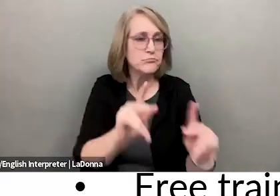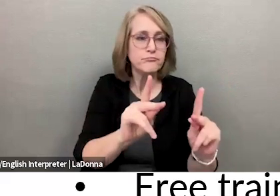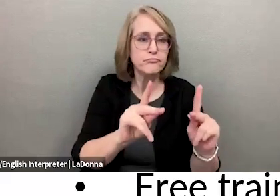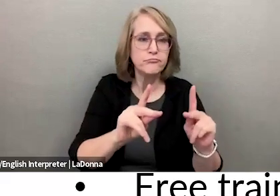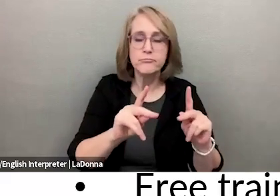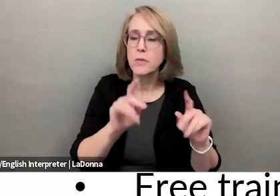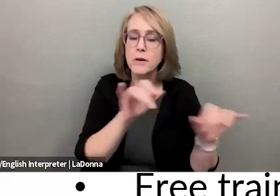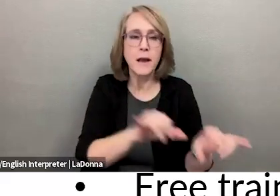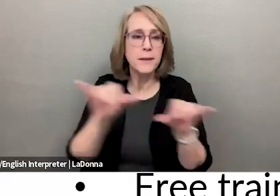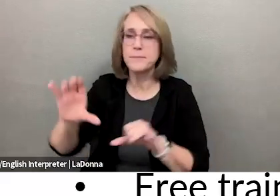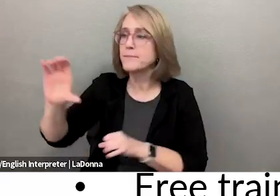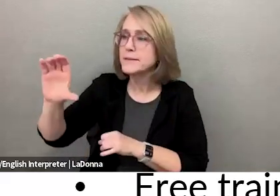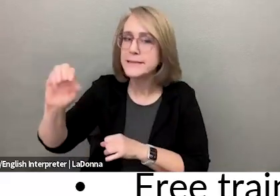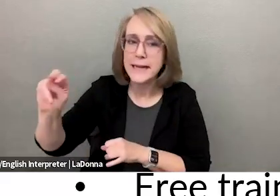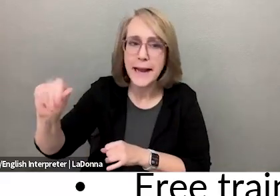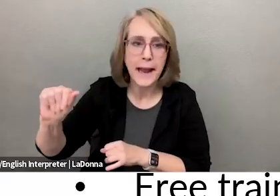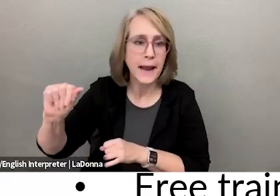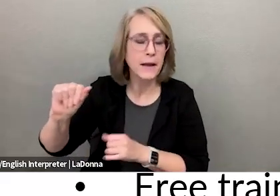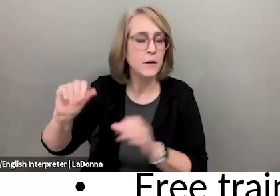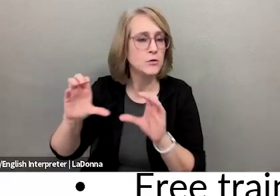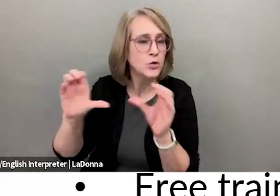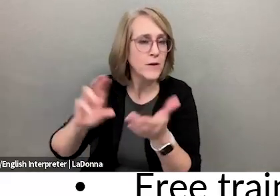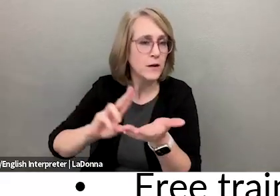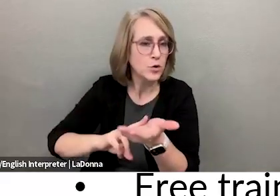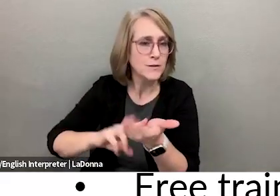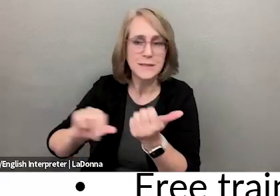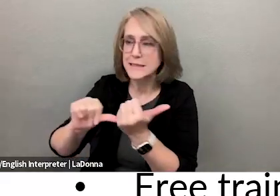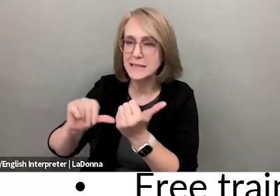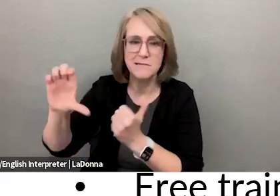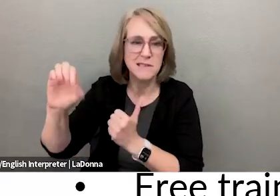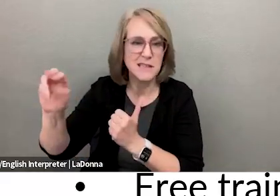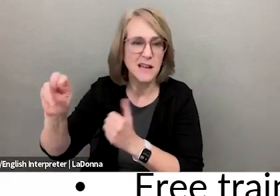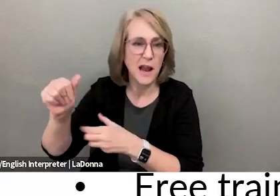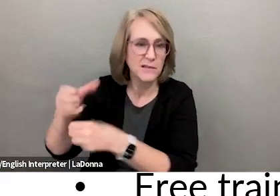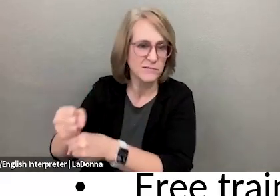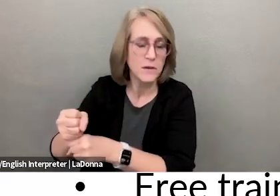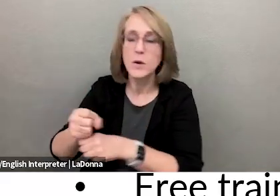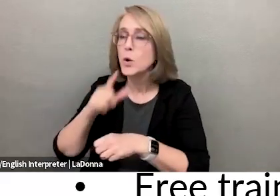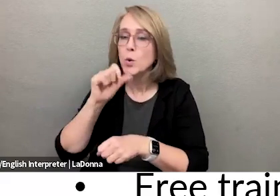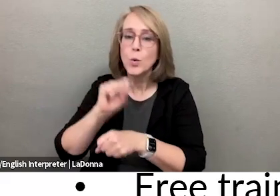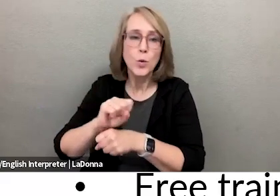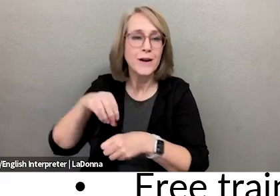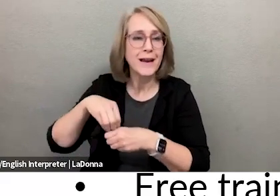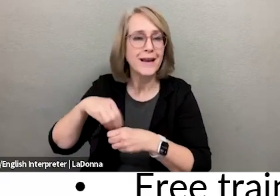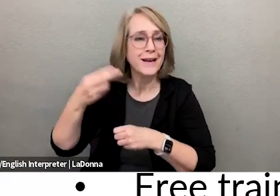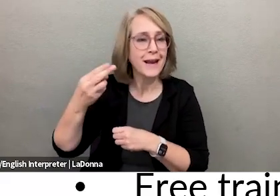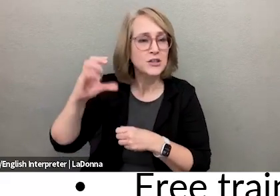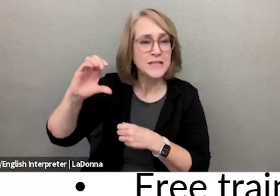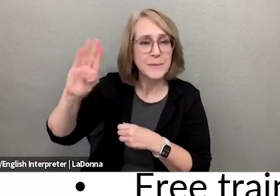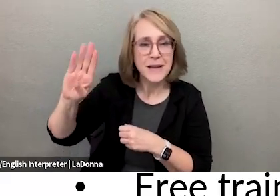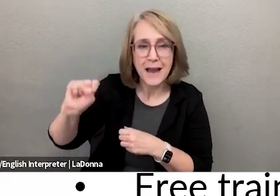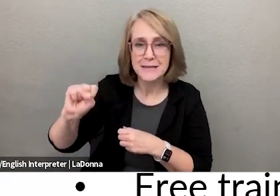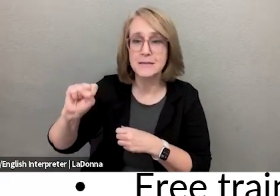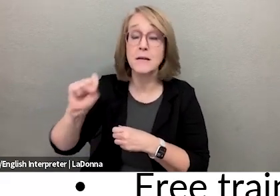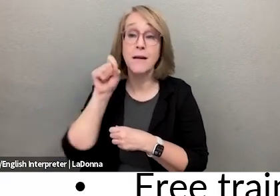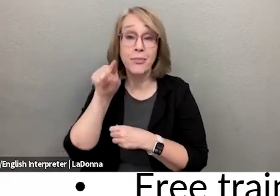a certified nursing assistant, a CNA. This is for those people working in our HCBS settings, and it is a